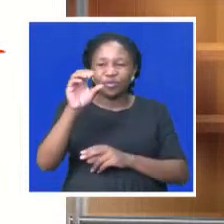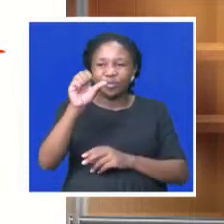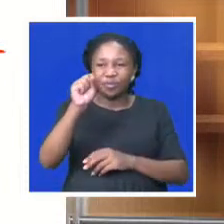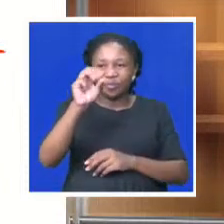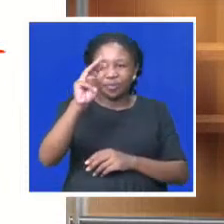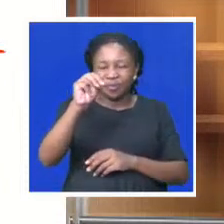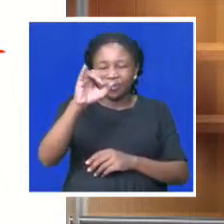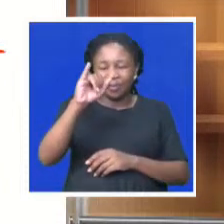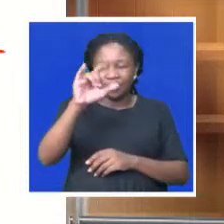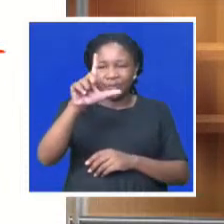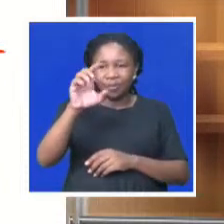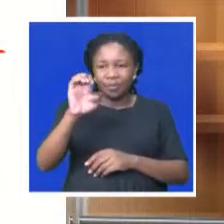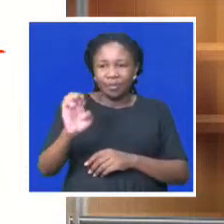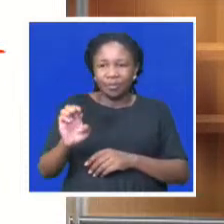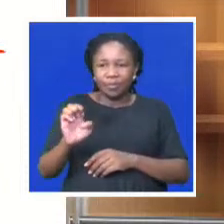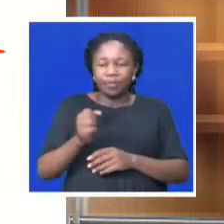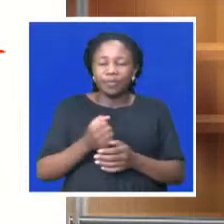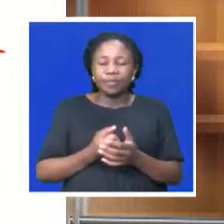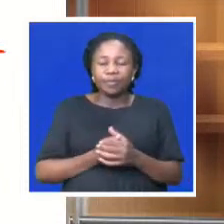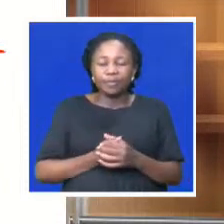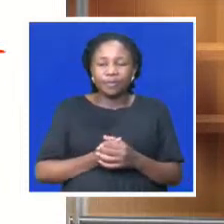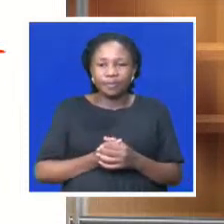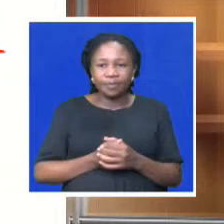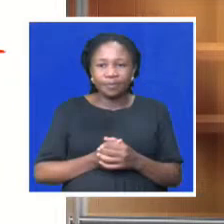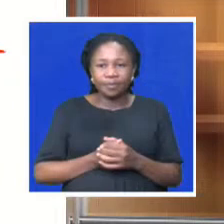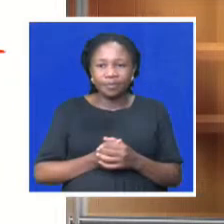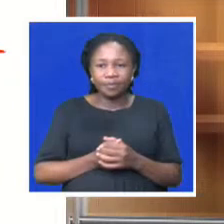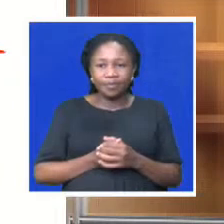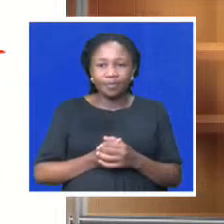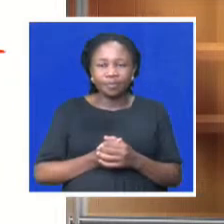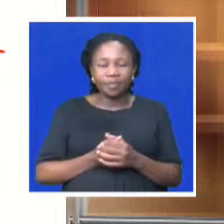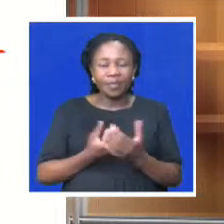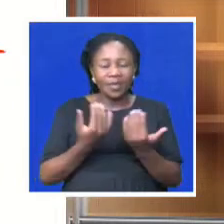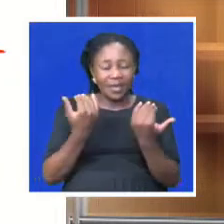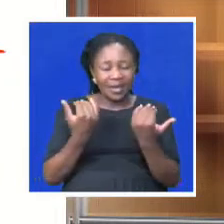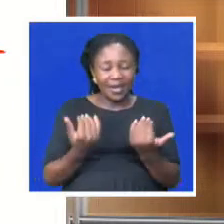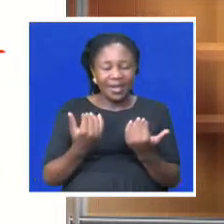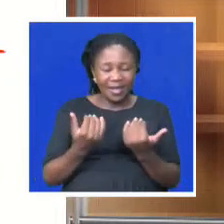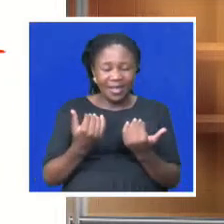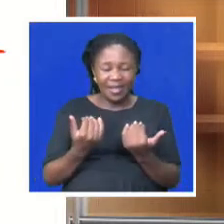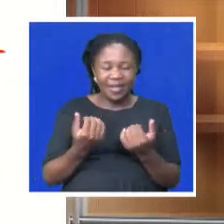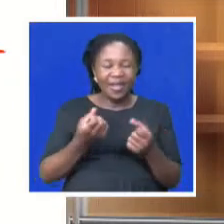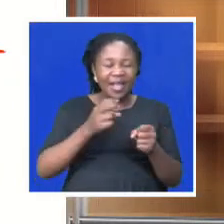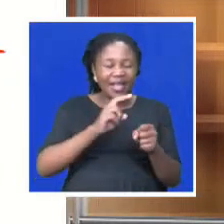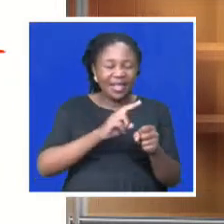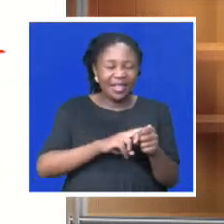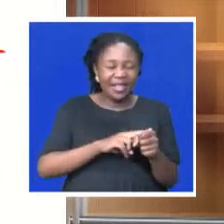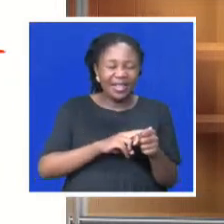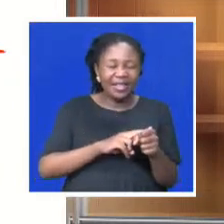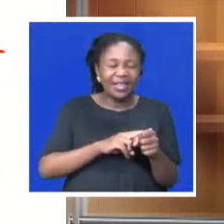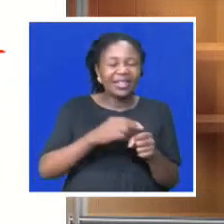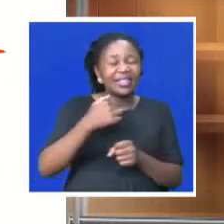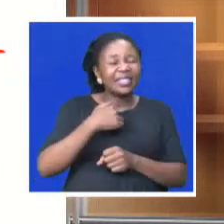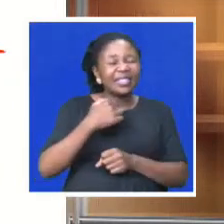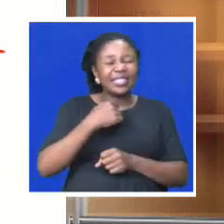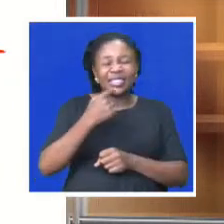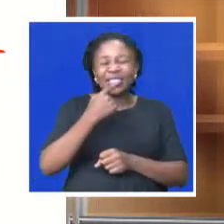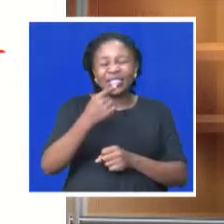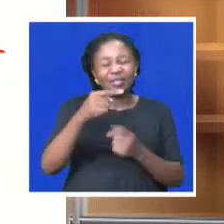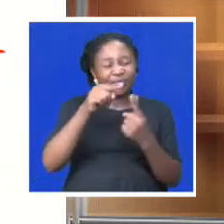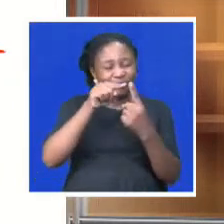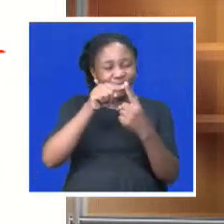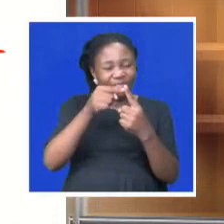Now, dear Lena, we have mentioned in the objectives that you should be able to appreciate style in